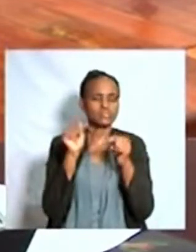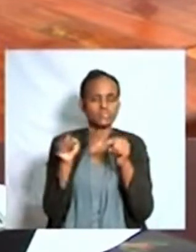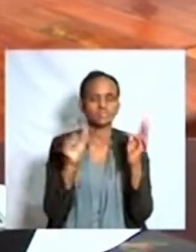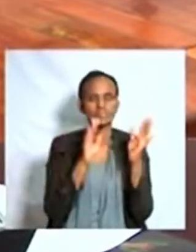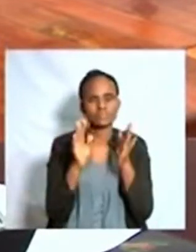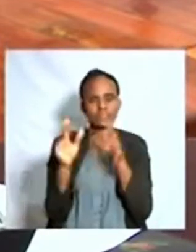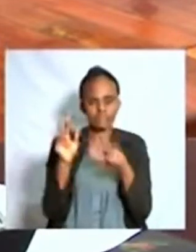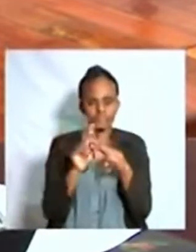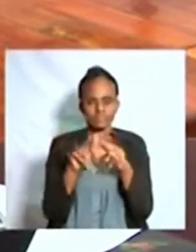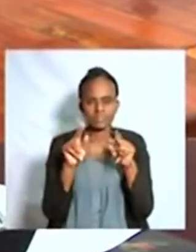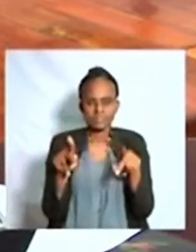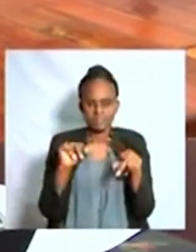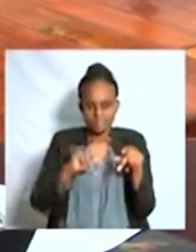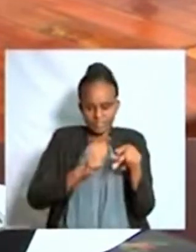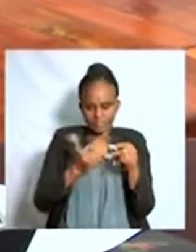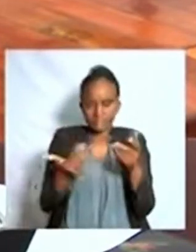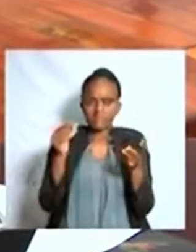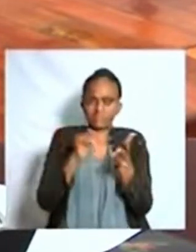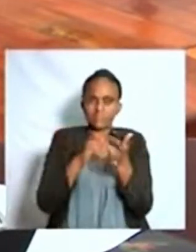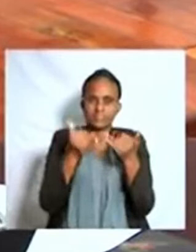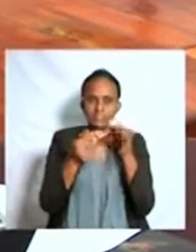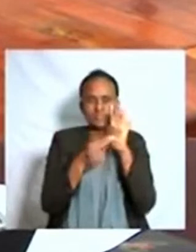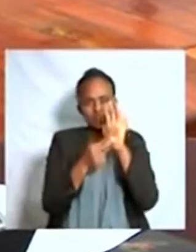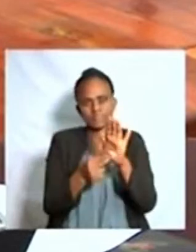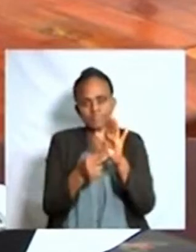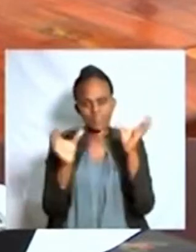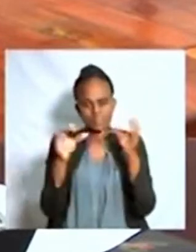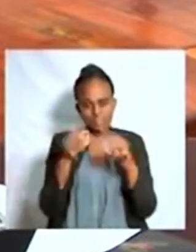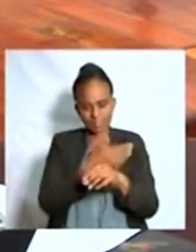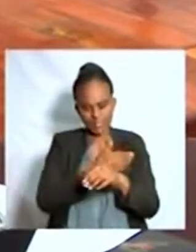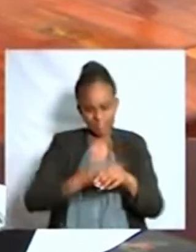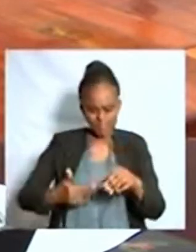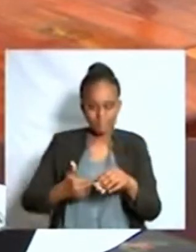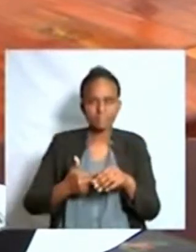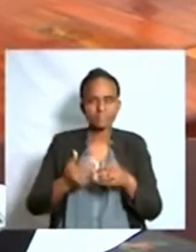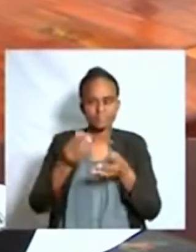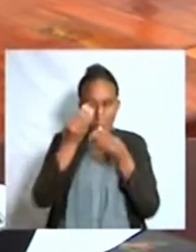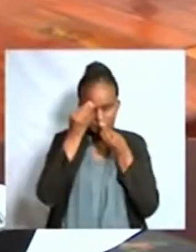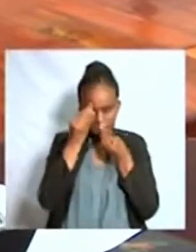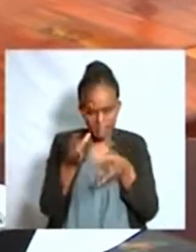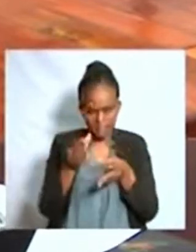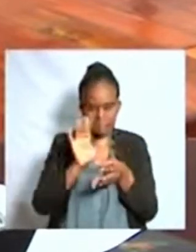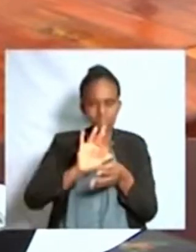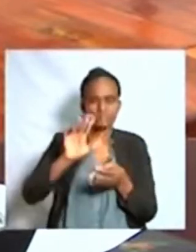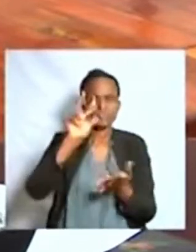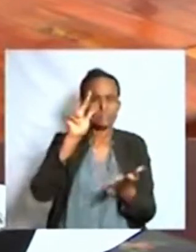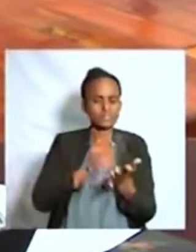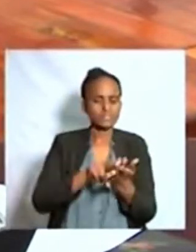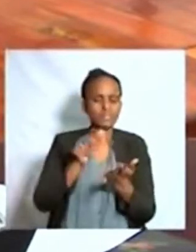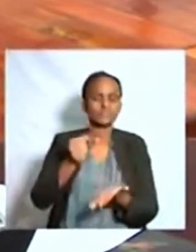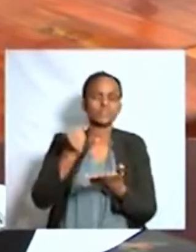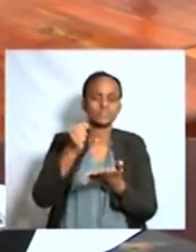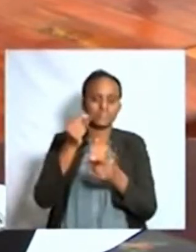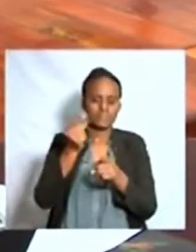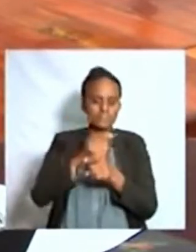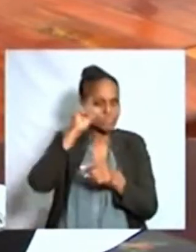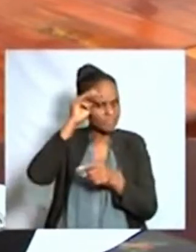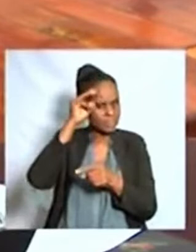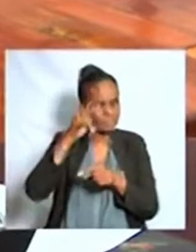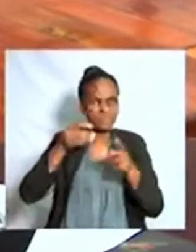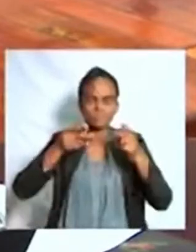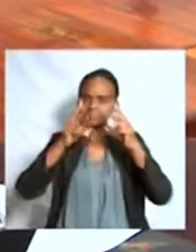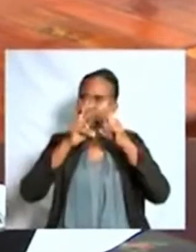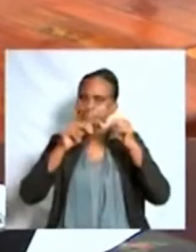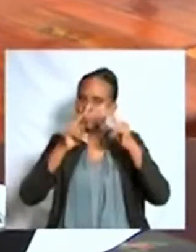measure, Chair, once again, we are indicating that the Council shall strictly adhere to the approved budget circular from the Ministry of Rural